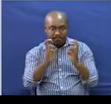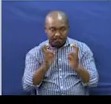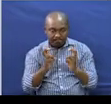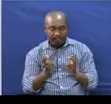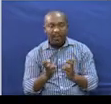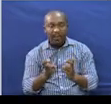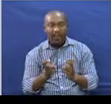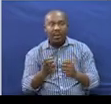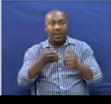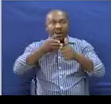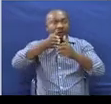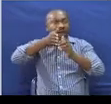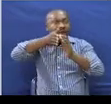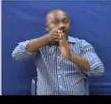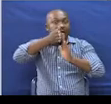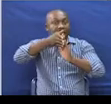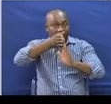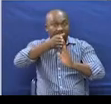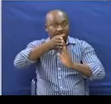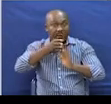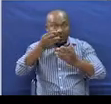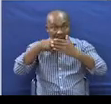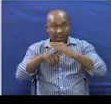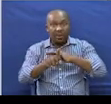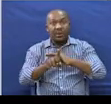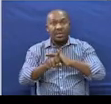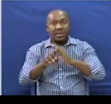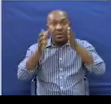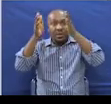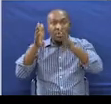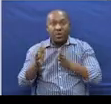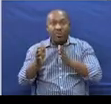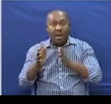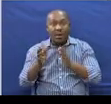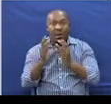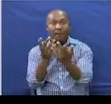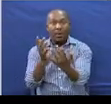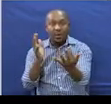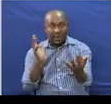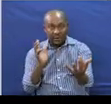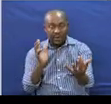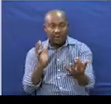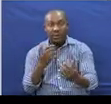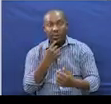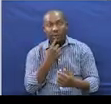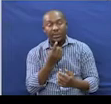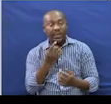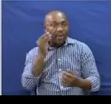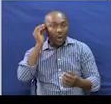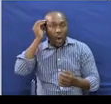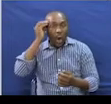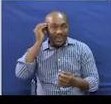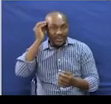And the first subtopics within human populations is known as concepts